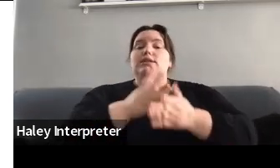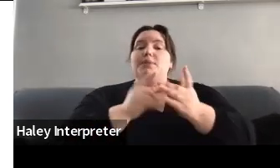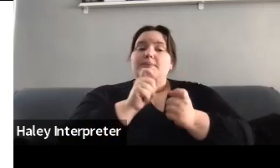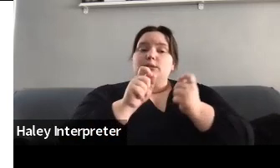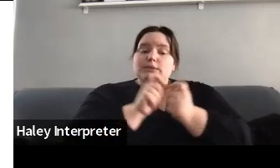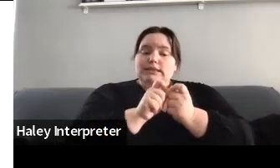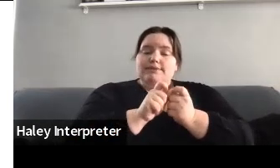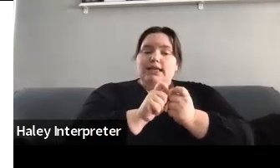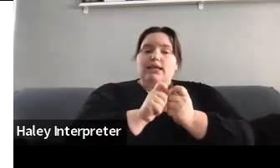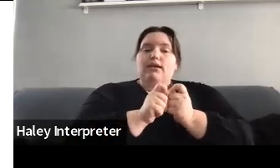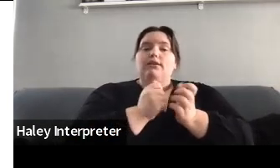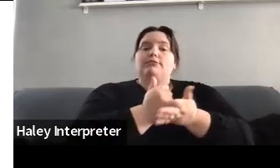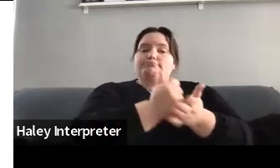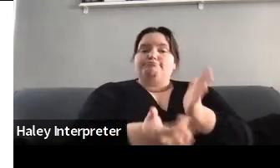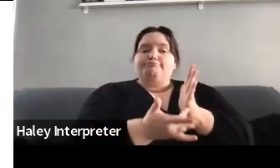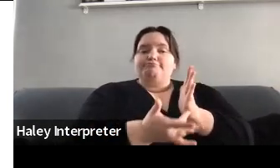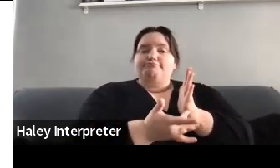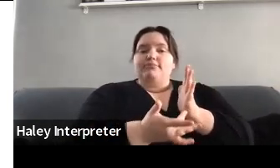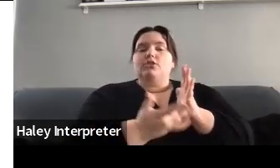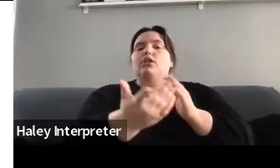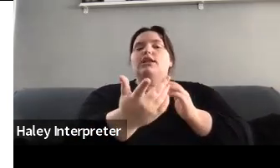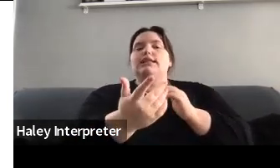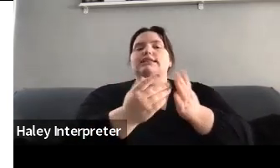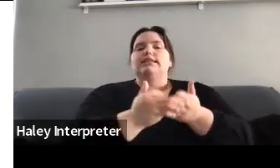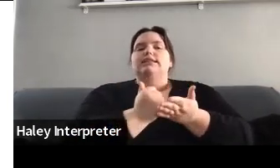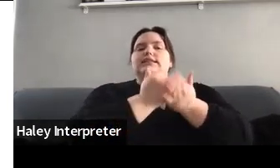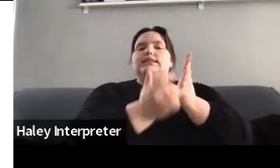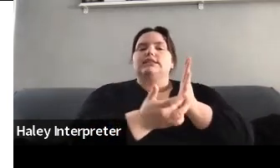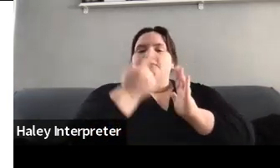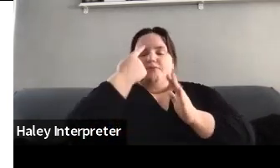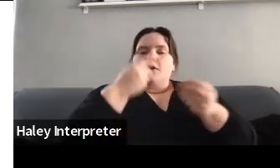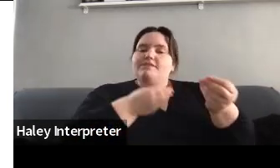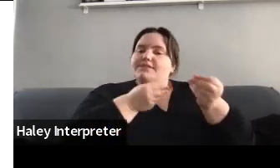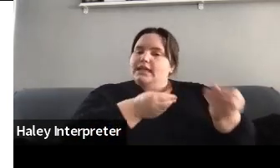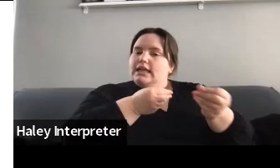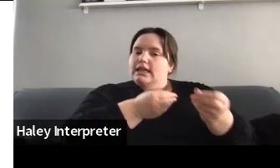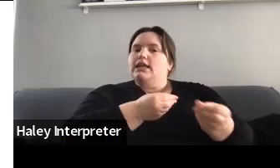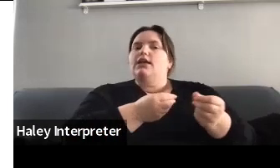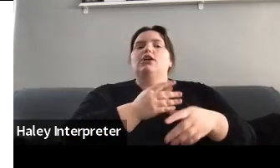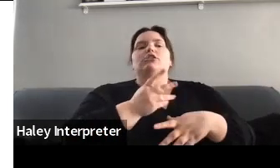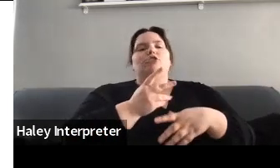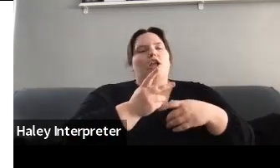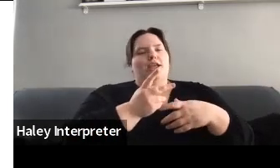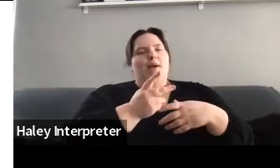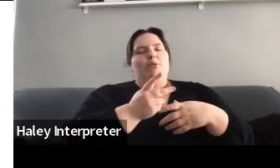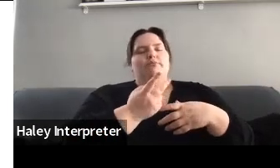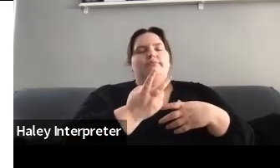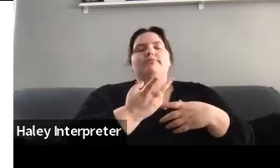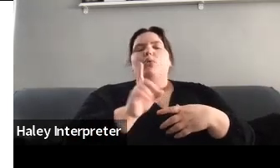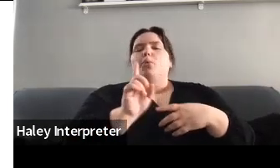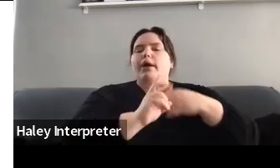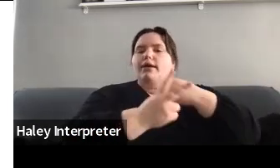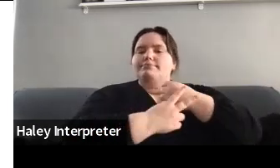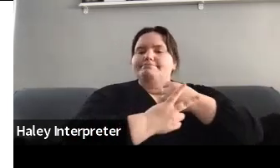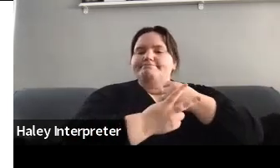with some AT for feeding, talking first about some storage. Um, so one